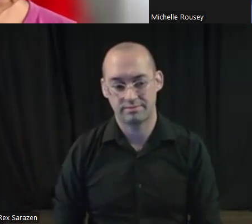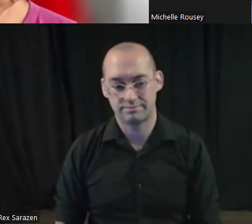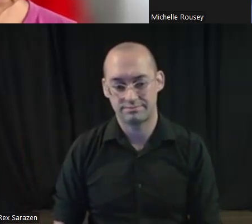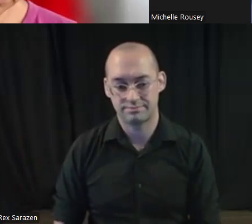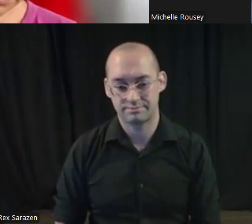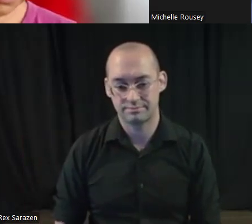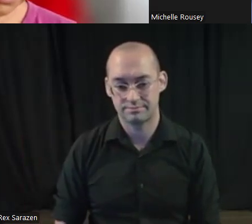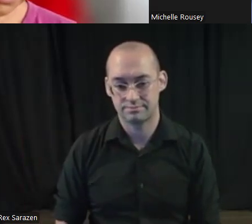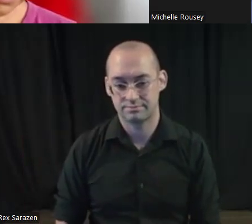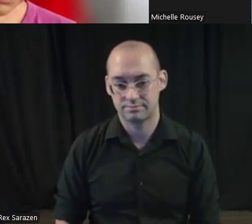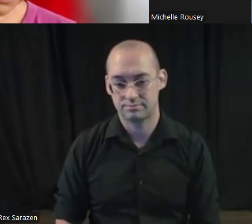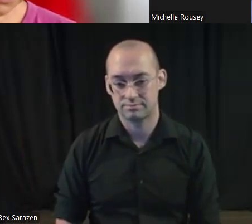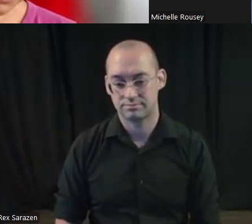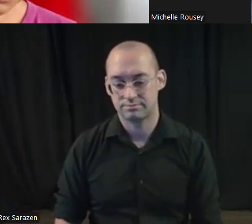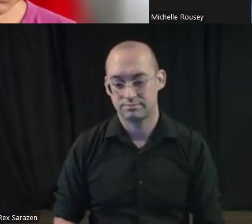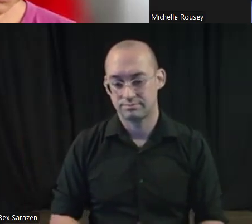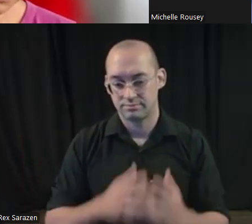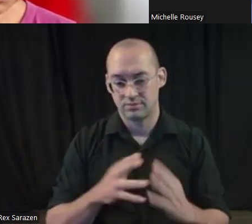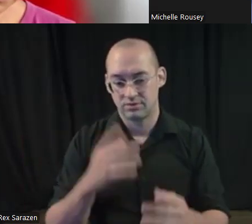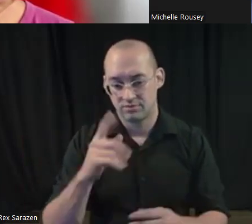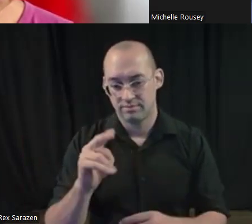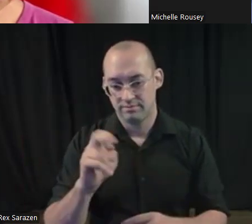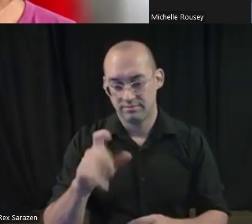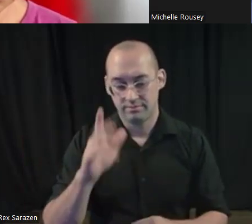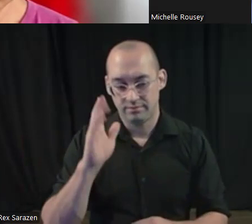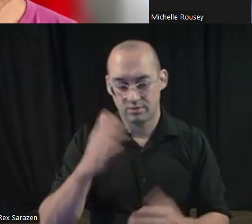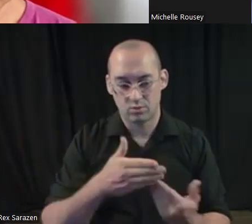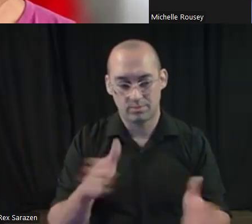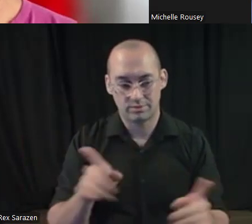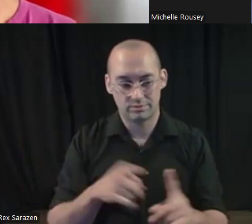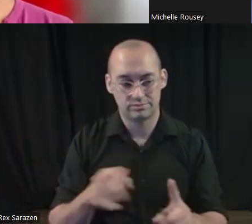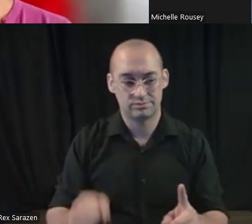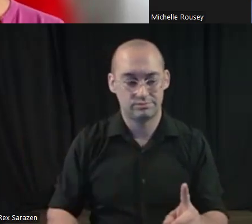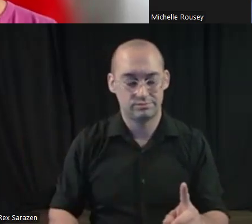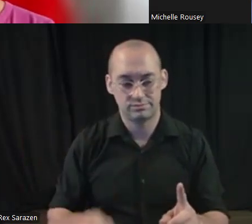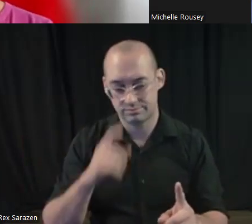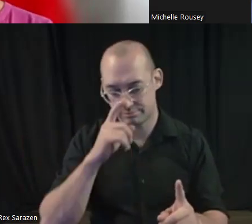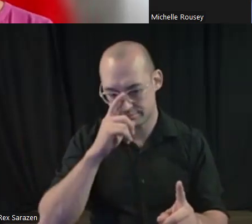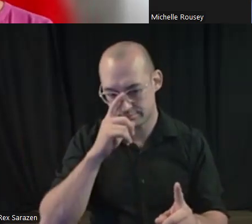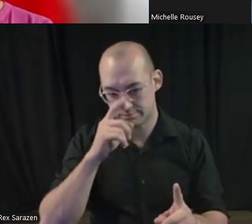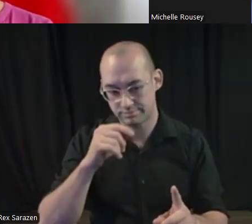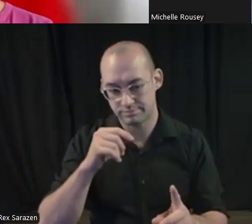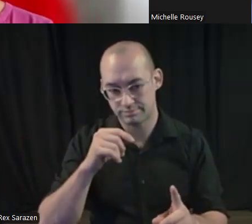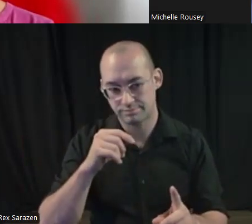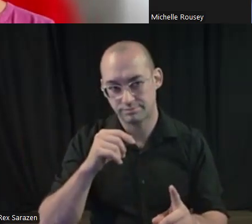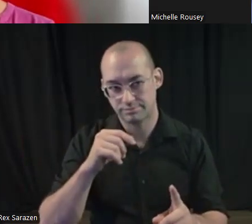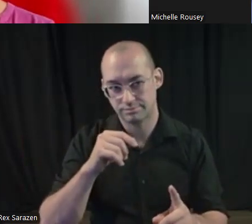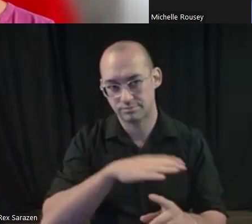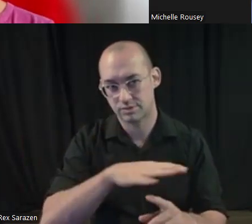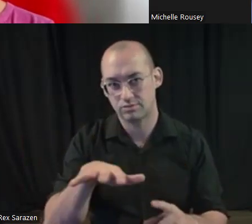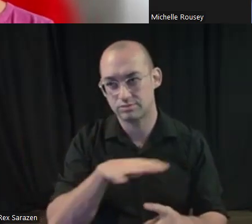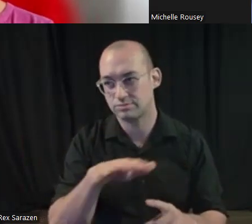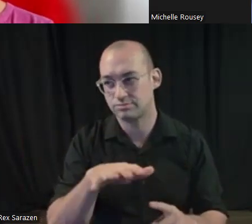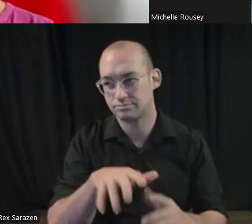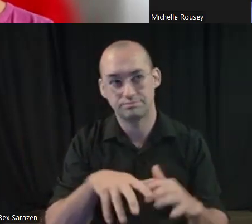Thank you so much, Joanna, and thank you to our panel. I'm actually going to open it up now to the rest of the